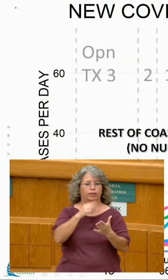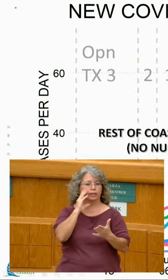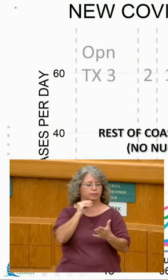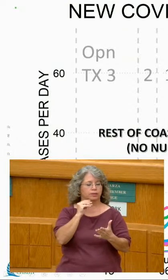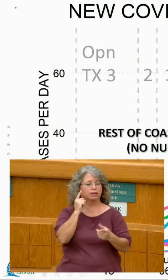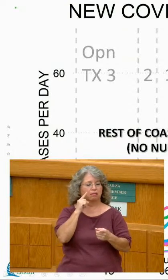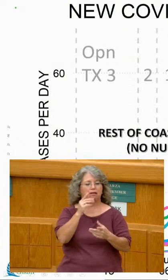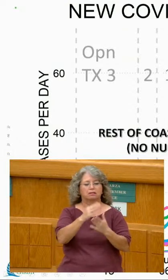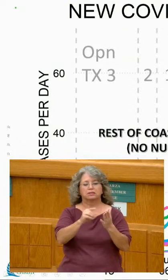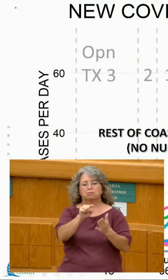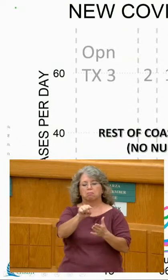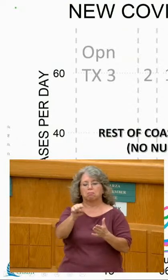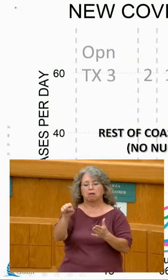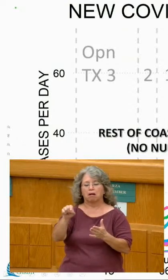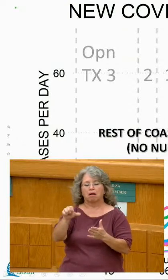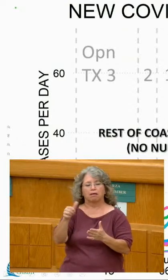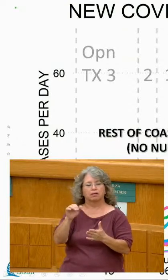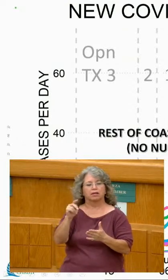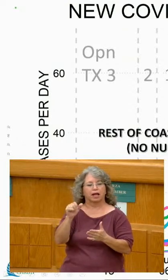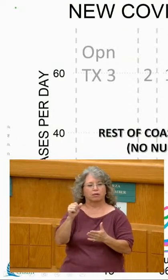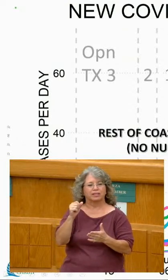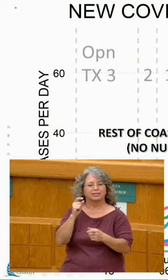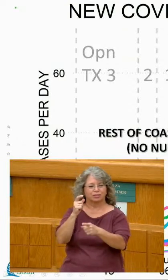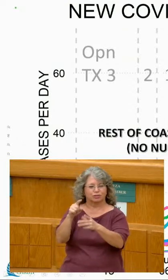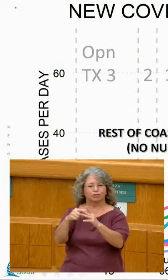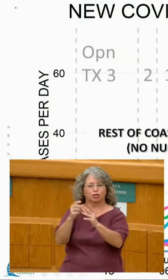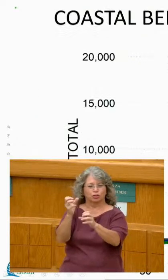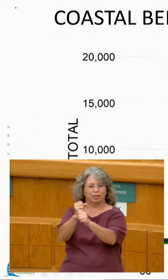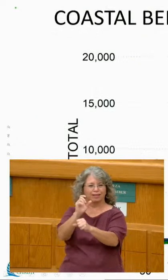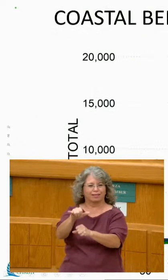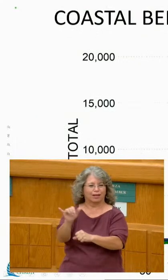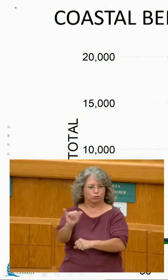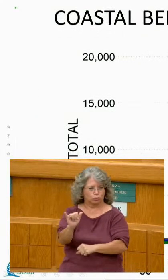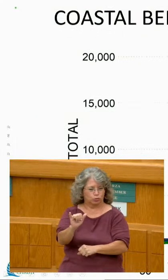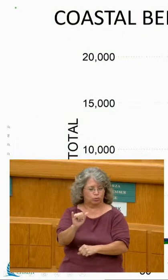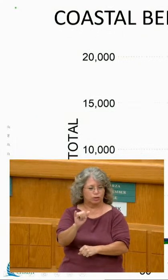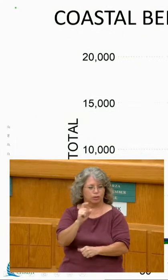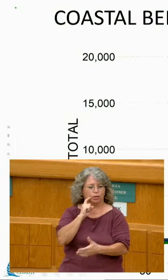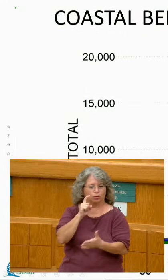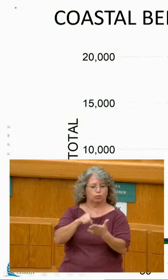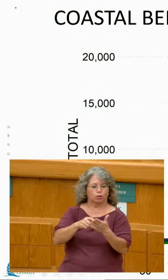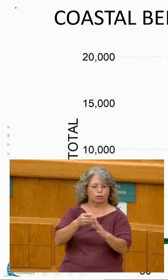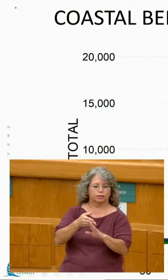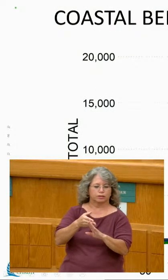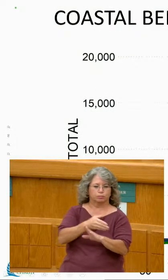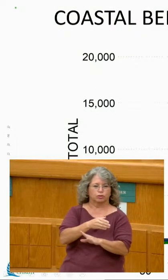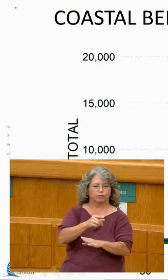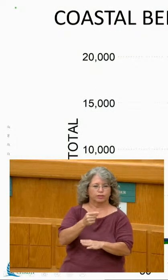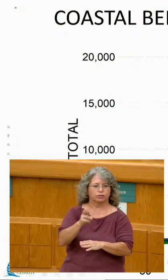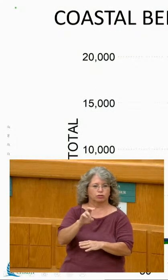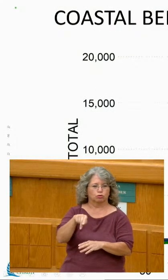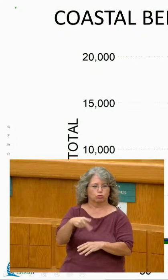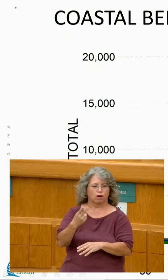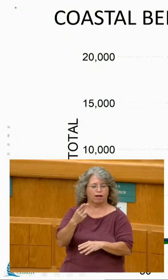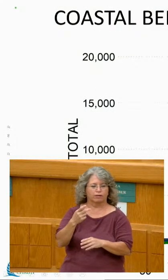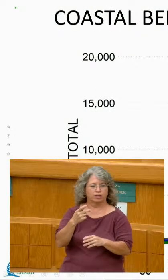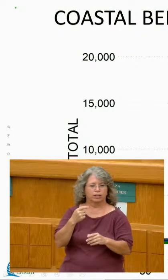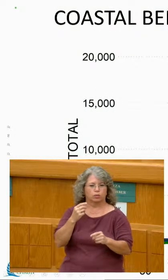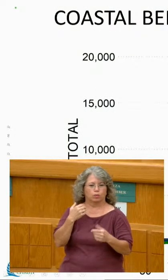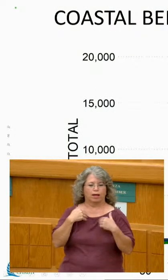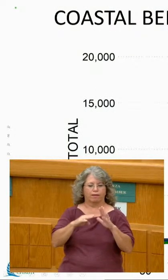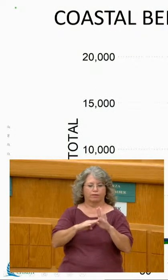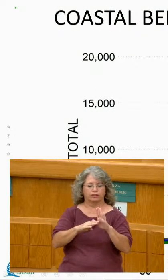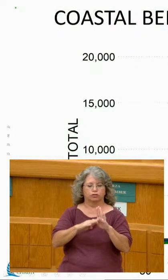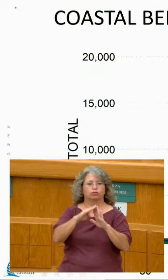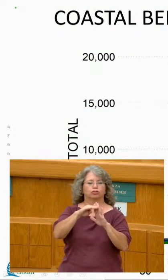counties in the Coastal Bend area are experiencing those now. And you can see that in the previous graph with this jump up in the number of